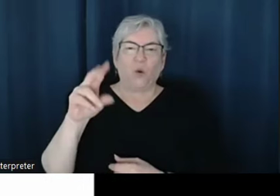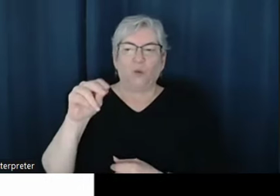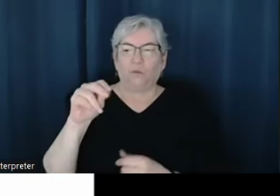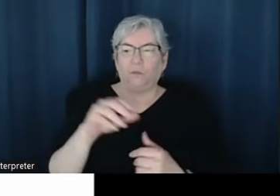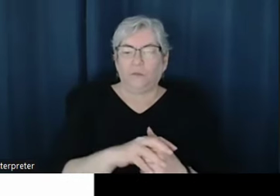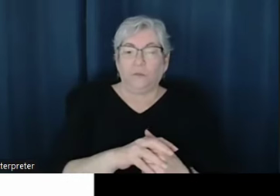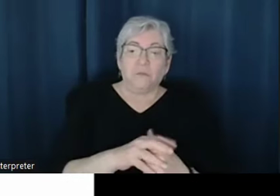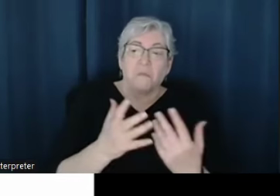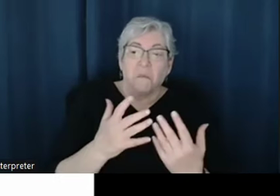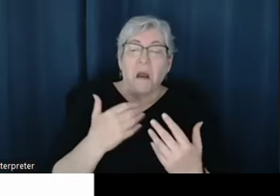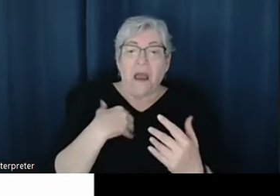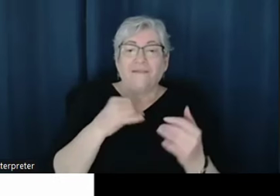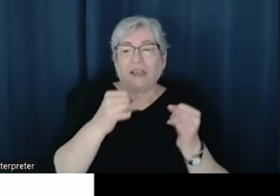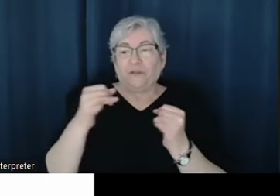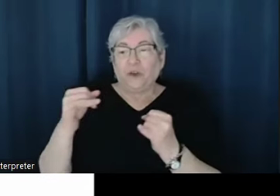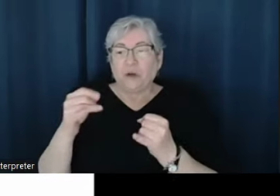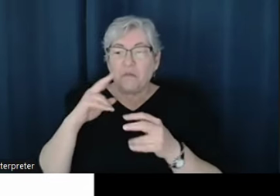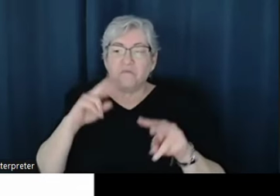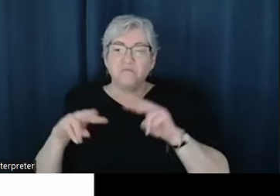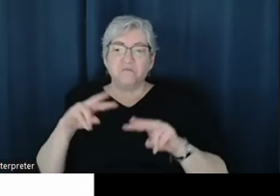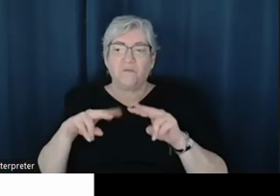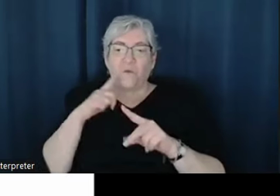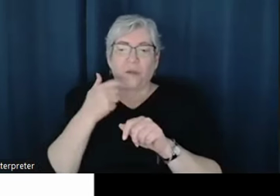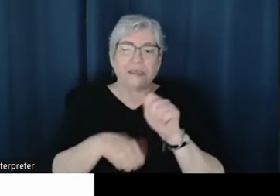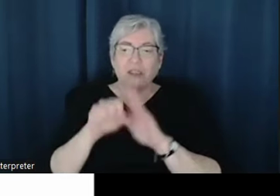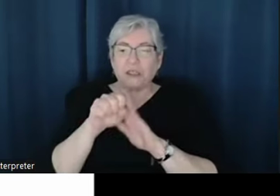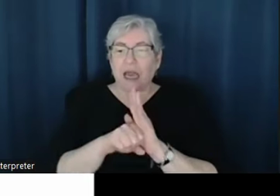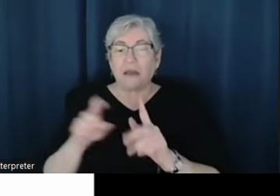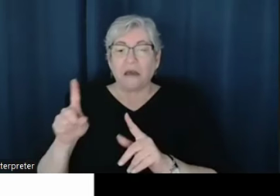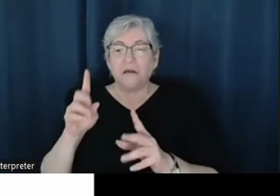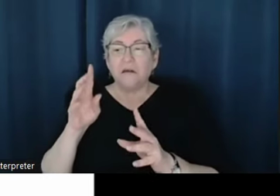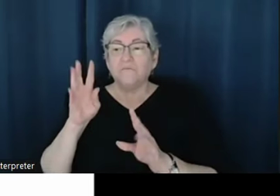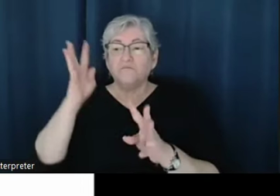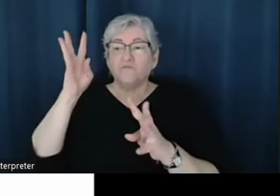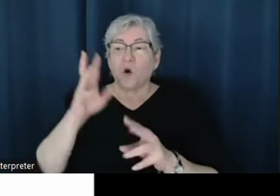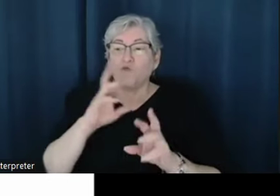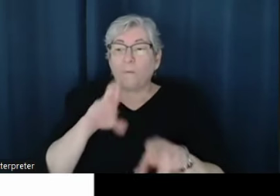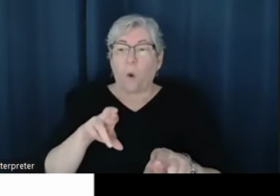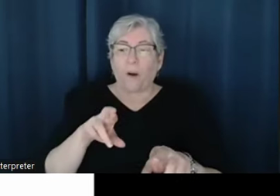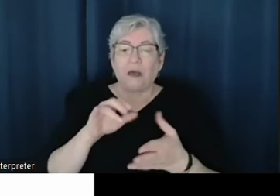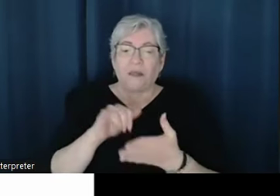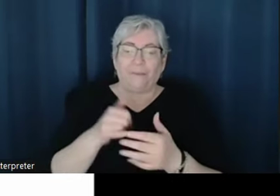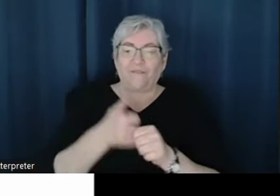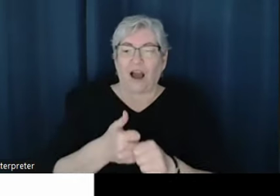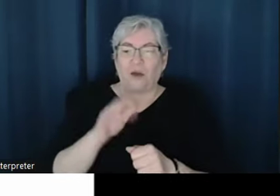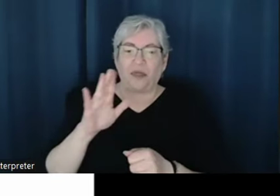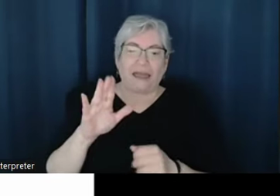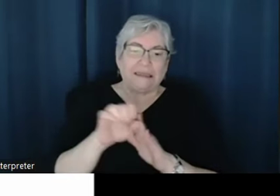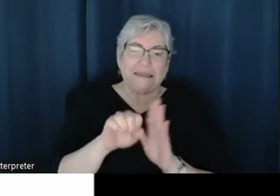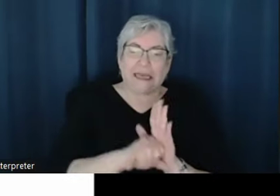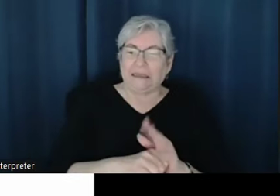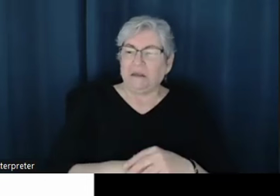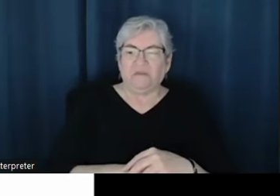I mean, they do their individual monitoring of the states, and if they come up with a monitoring report, It's going to be based on that state. So I don't think